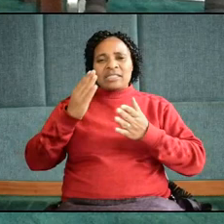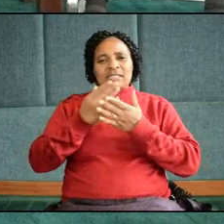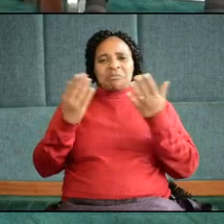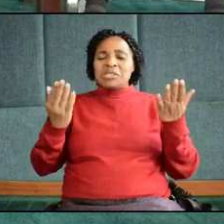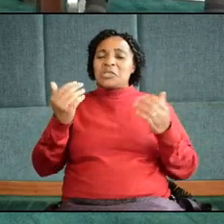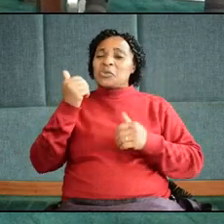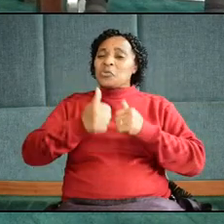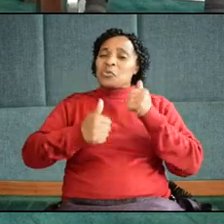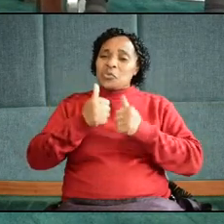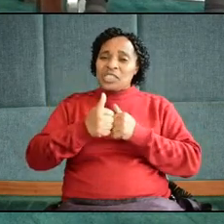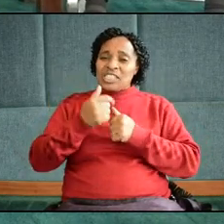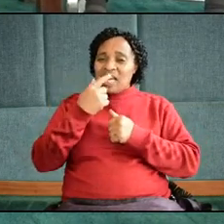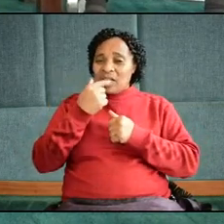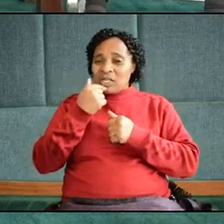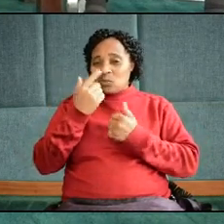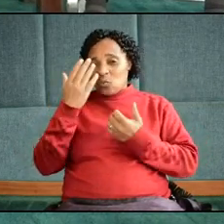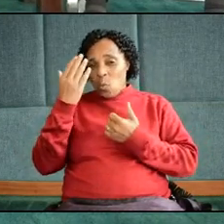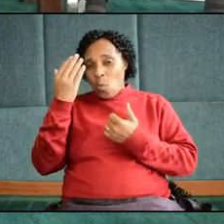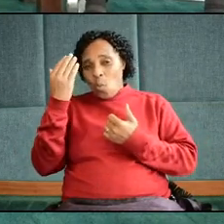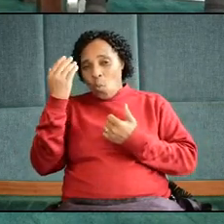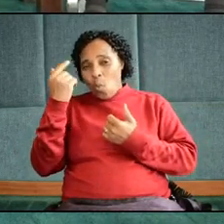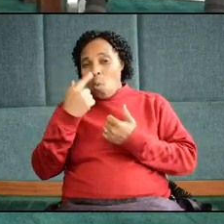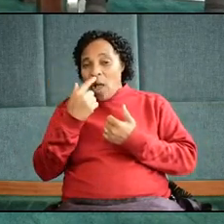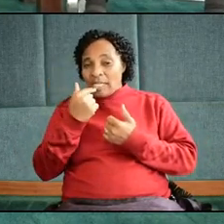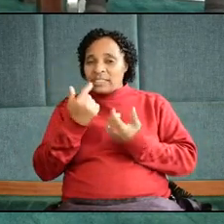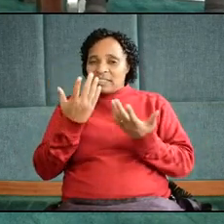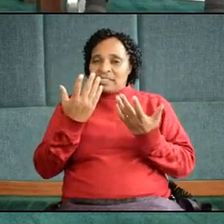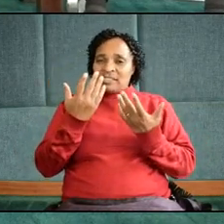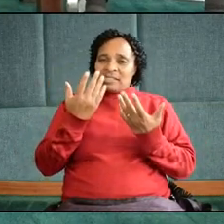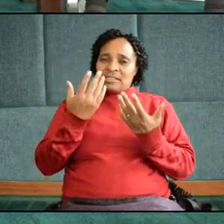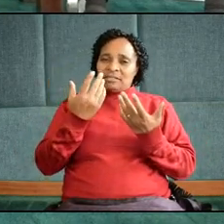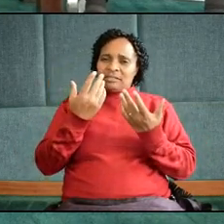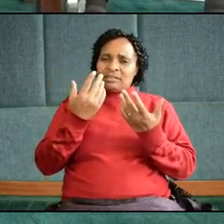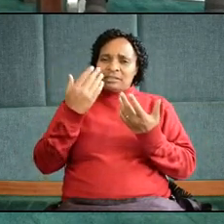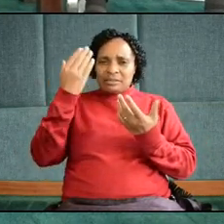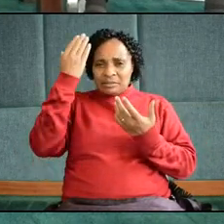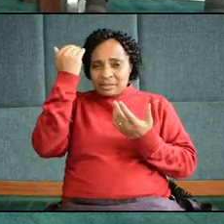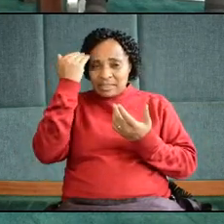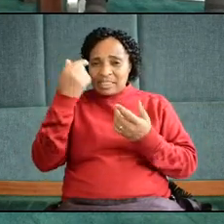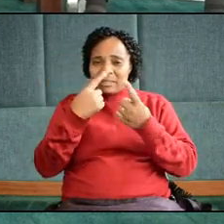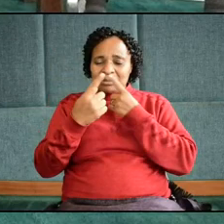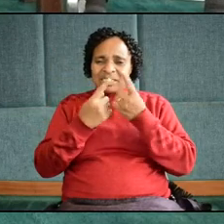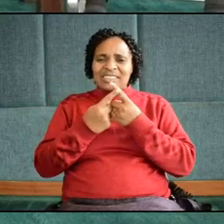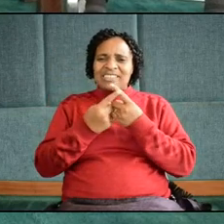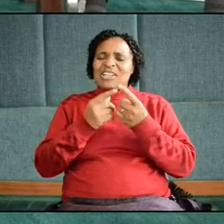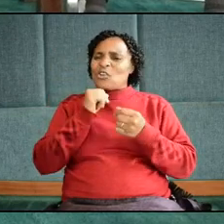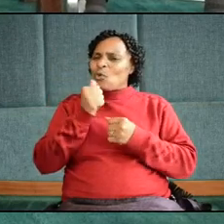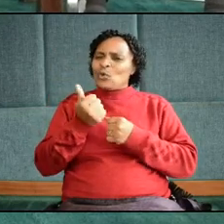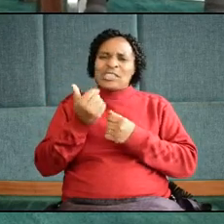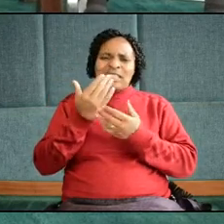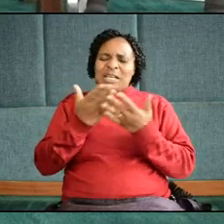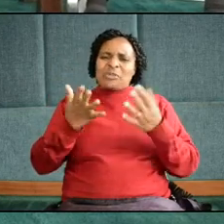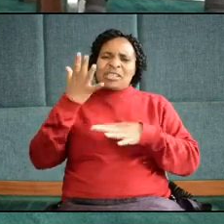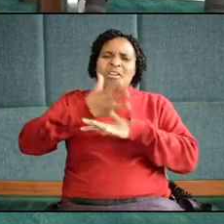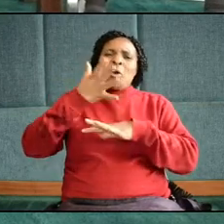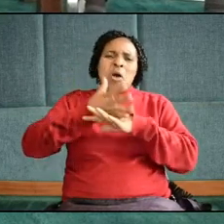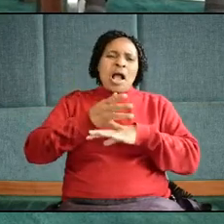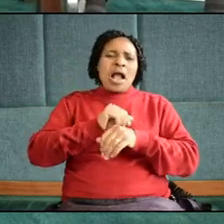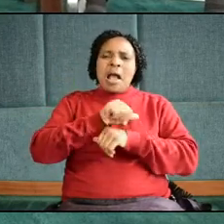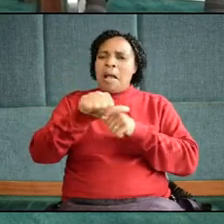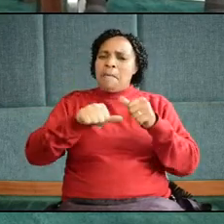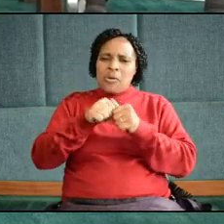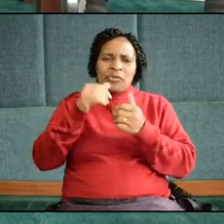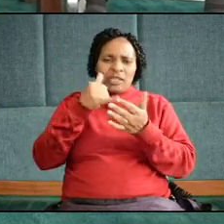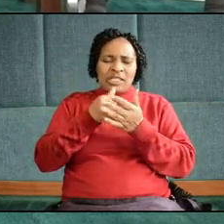something that Ellen White speaks of. And it's one of the things that she's not very vague or ambiguous about,